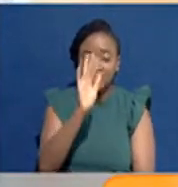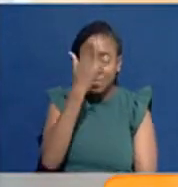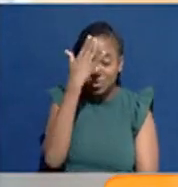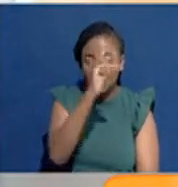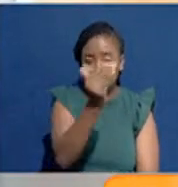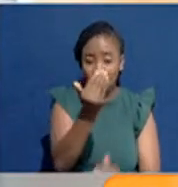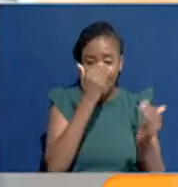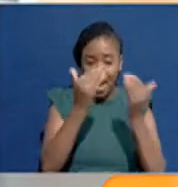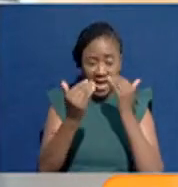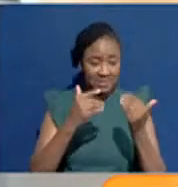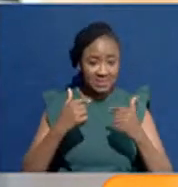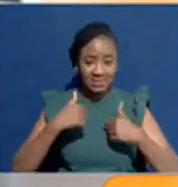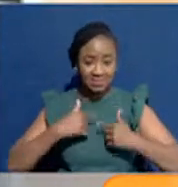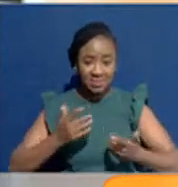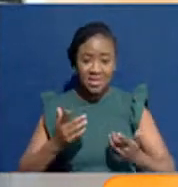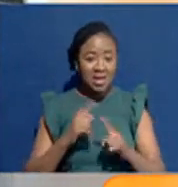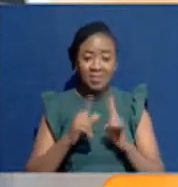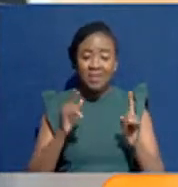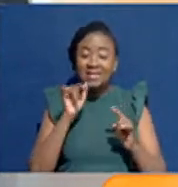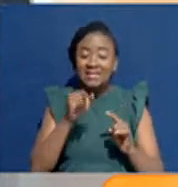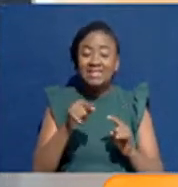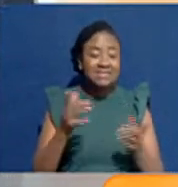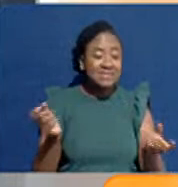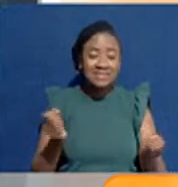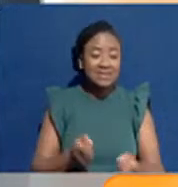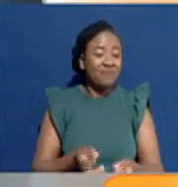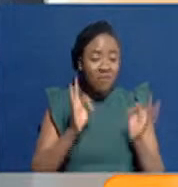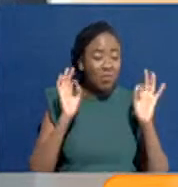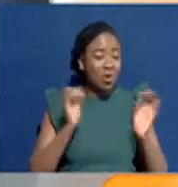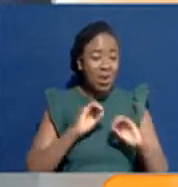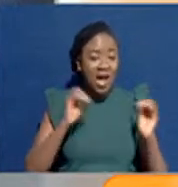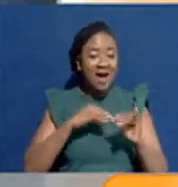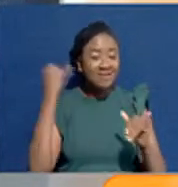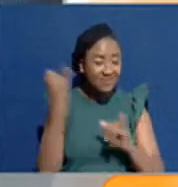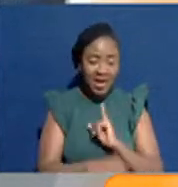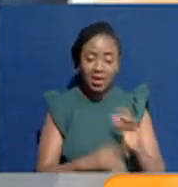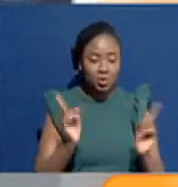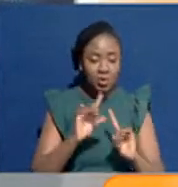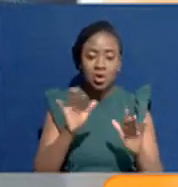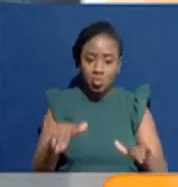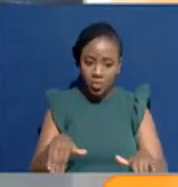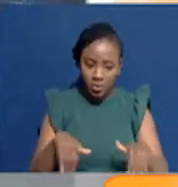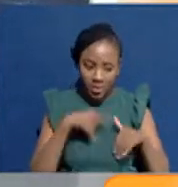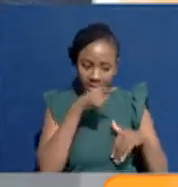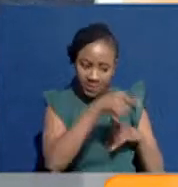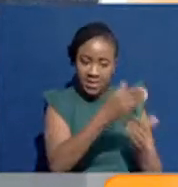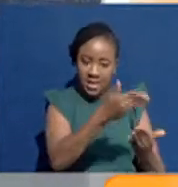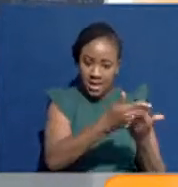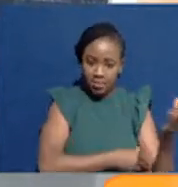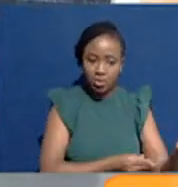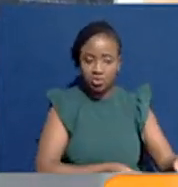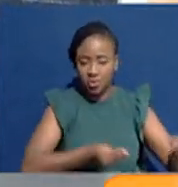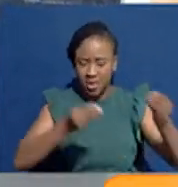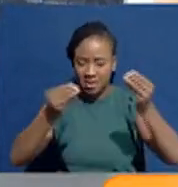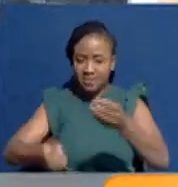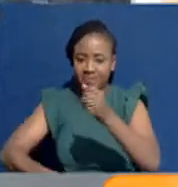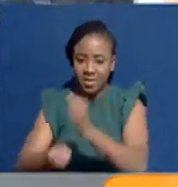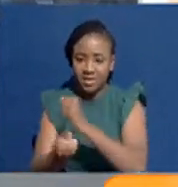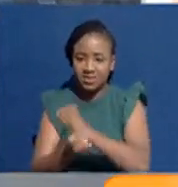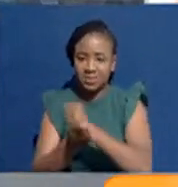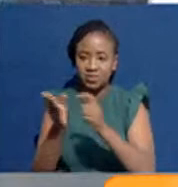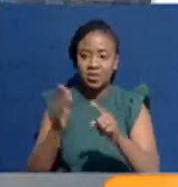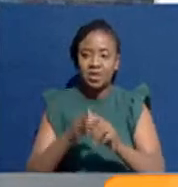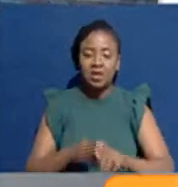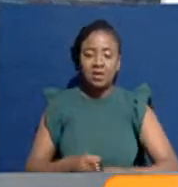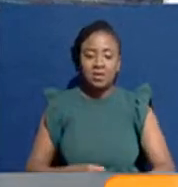what discussions we are having, and those are very informal discussions. And at the end of the day, they'll come to the floor of the House. What I've told you is